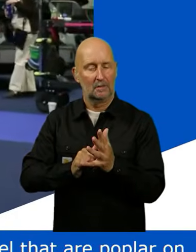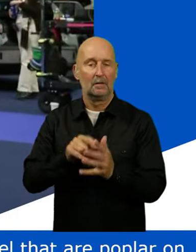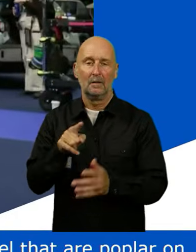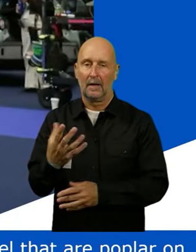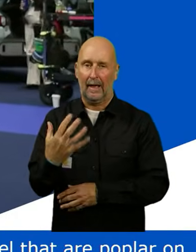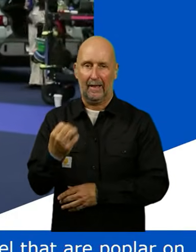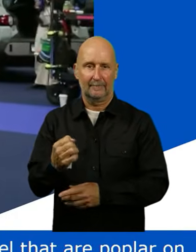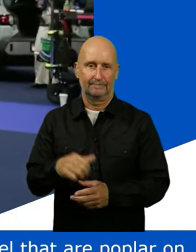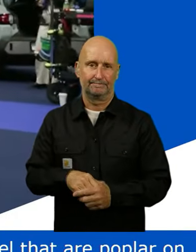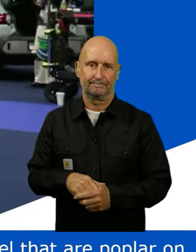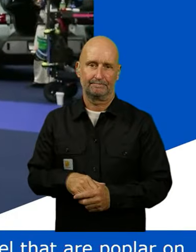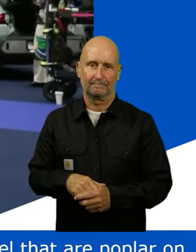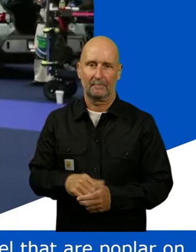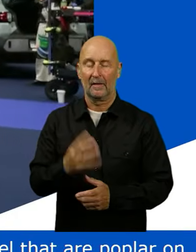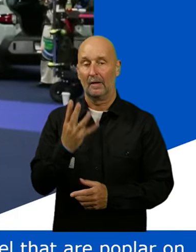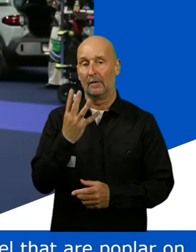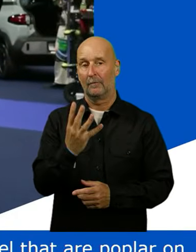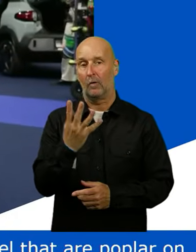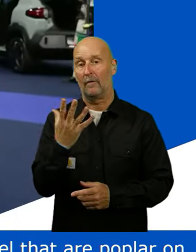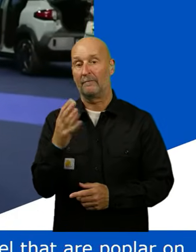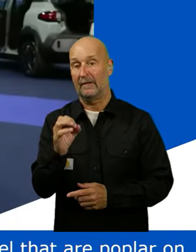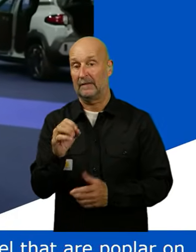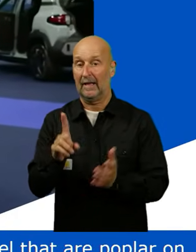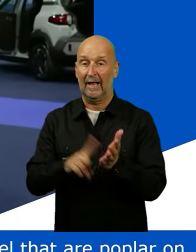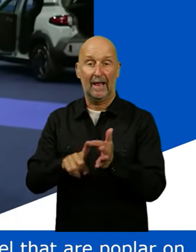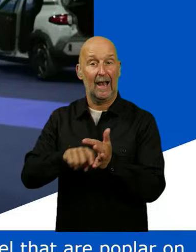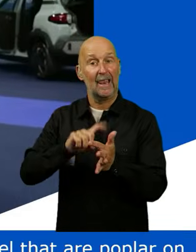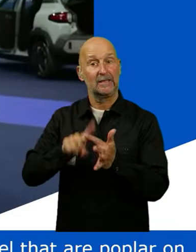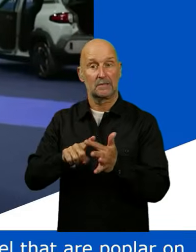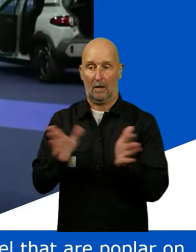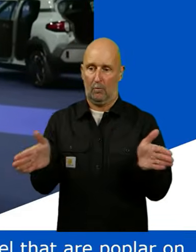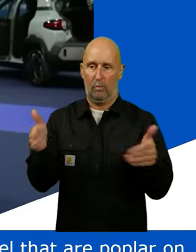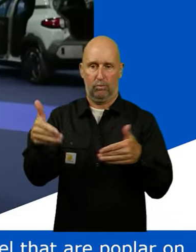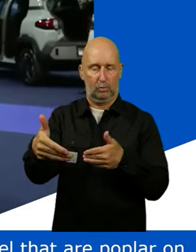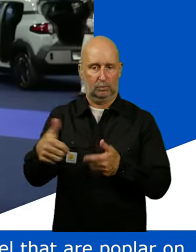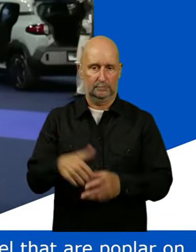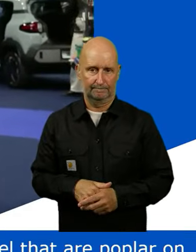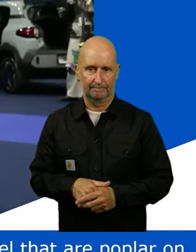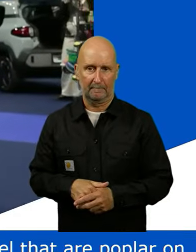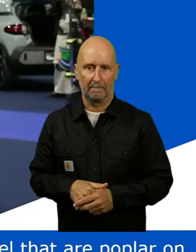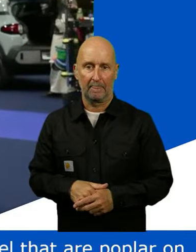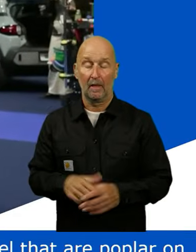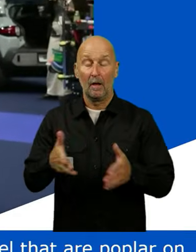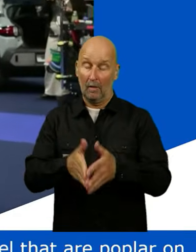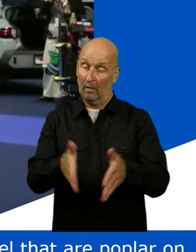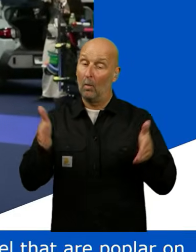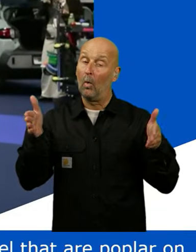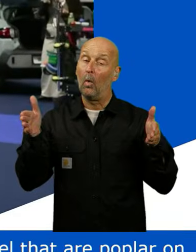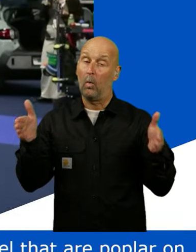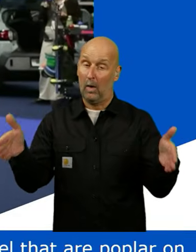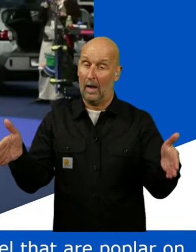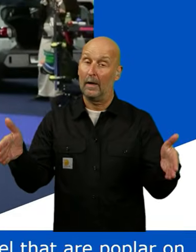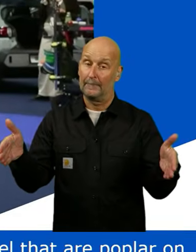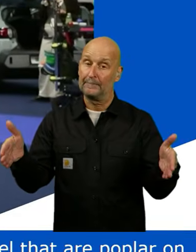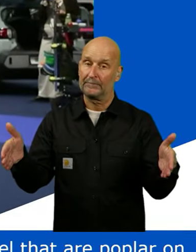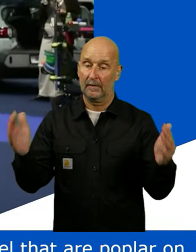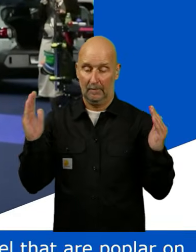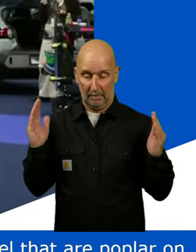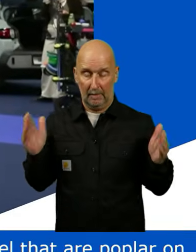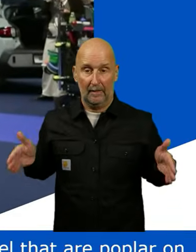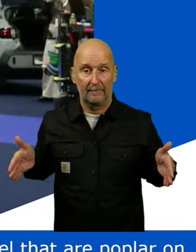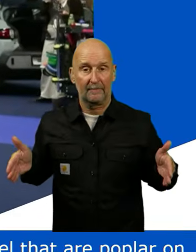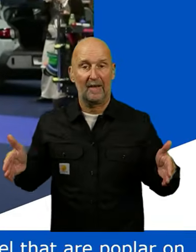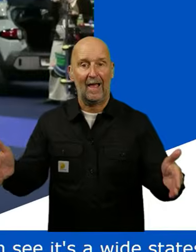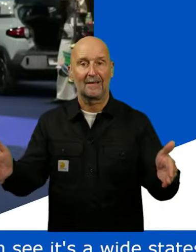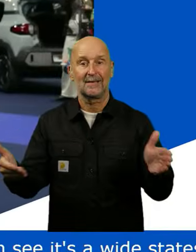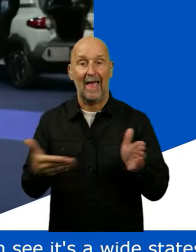practical 450 litre boot. As you can see, it's a really wide space. The sides are nice and flat. You've got these